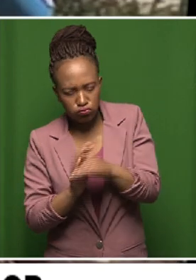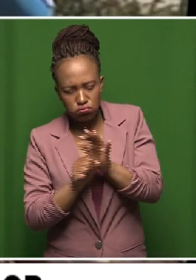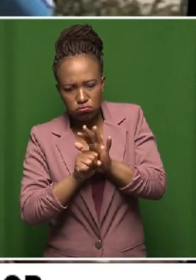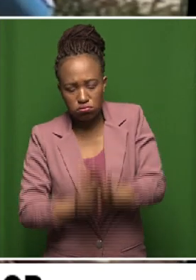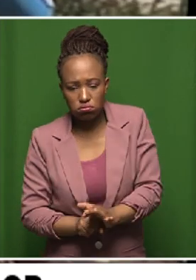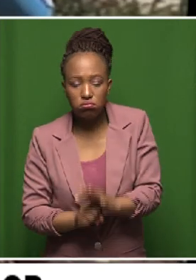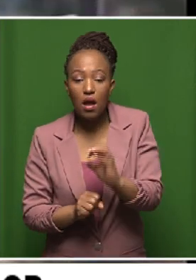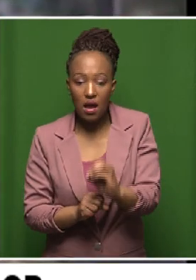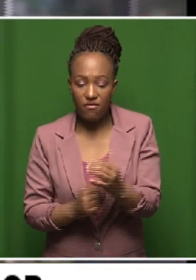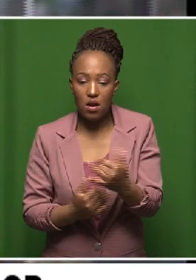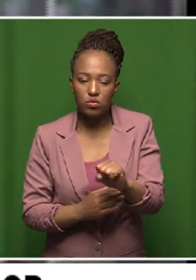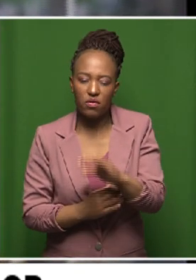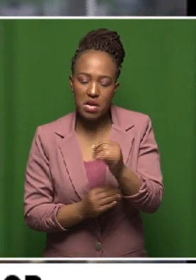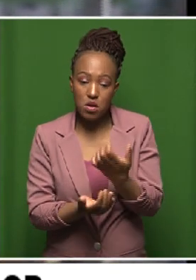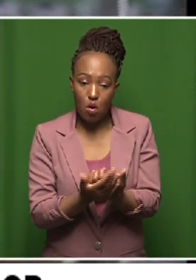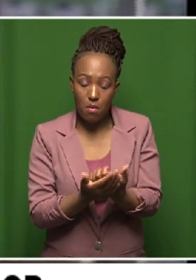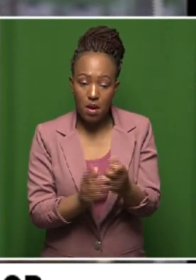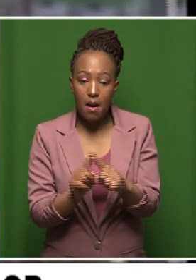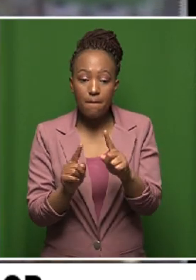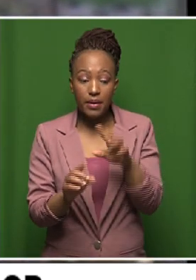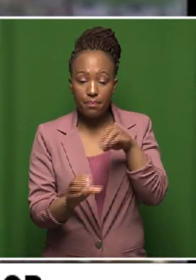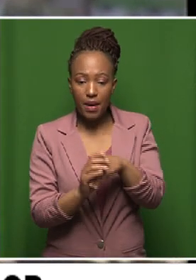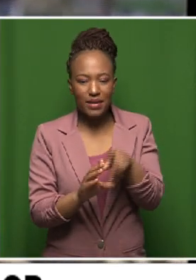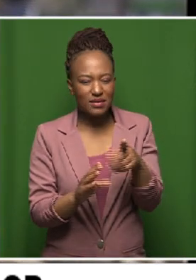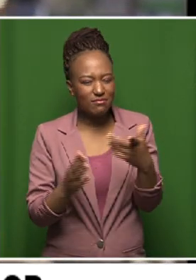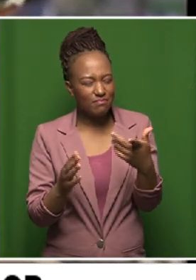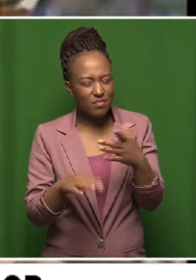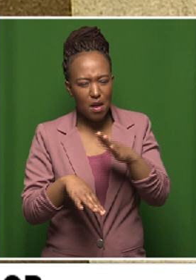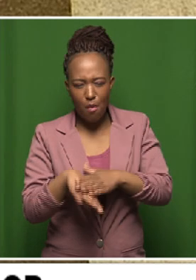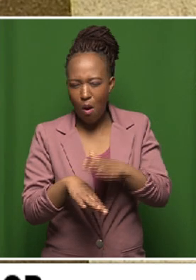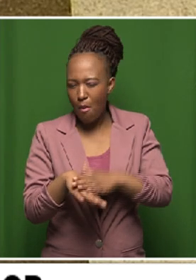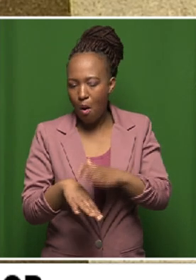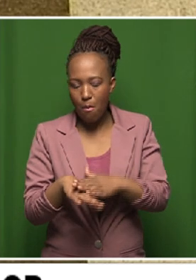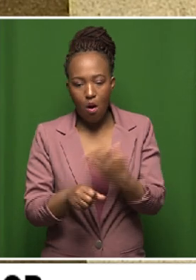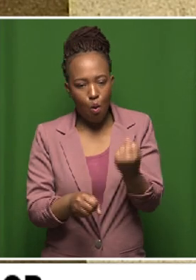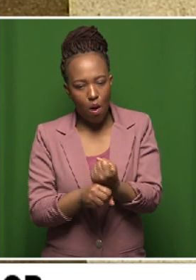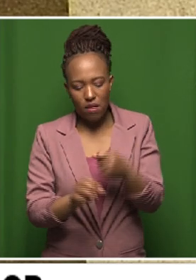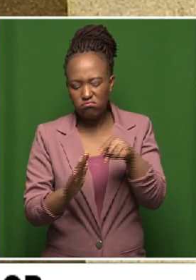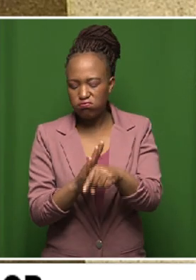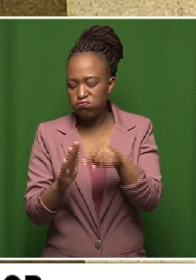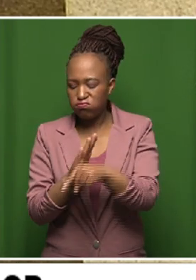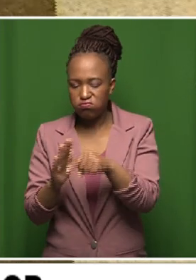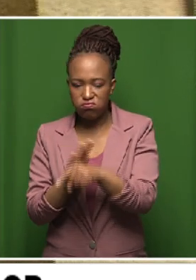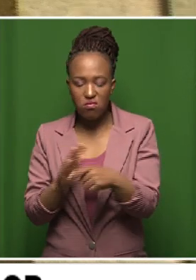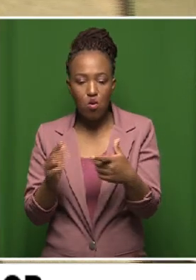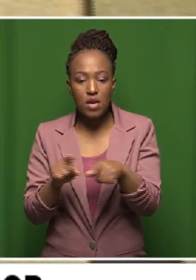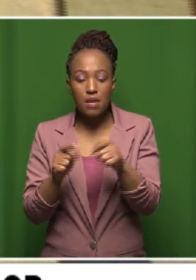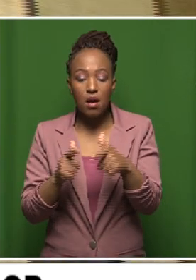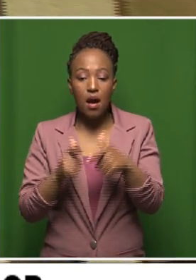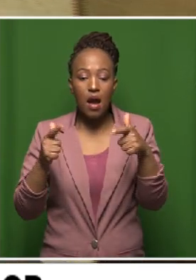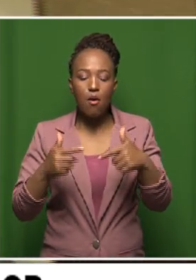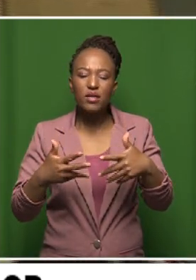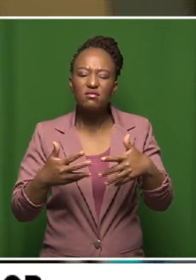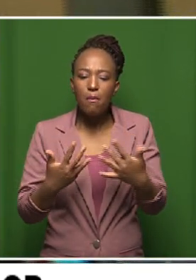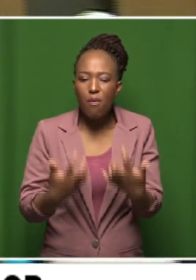of the consequences of that is a massive increase in unemployment, and that means also a huge increase in poverty in the